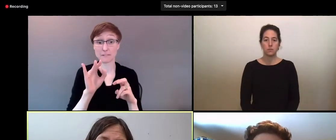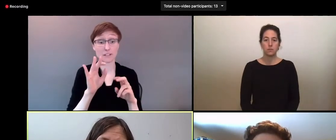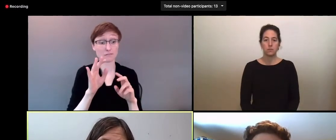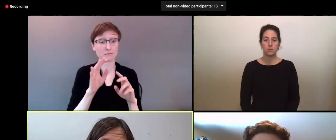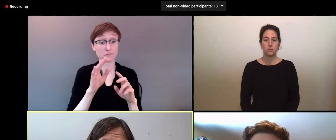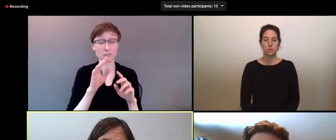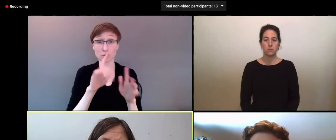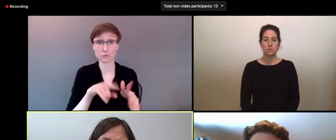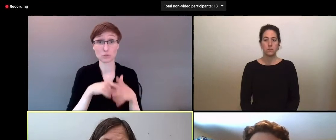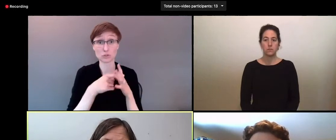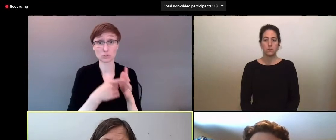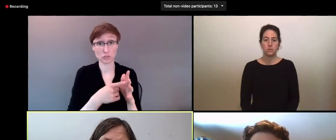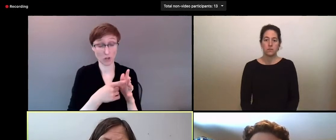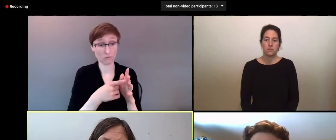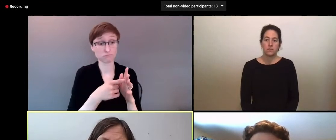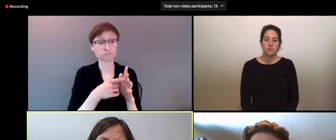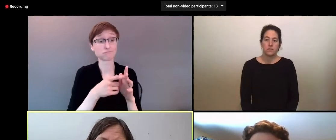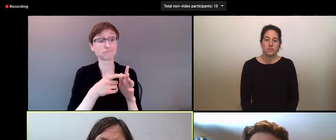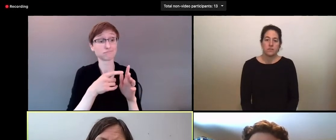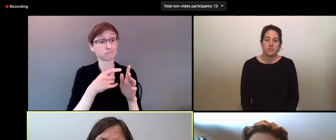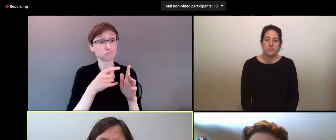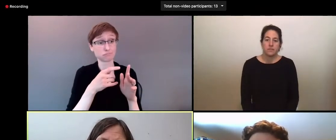case resolved.